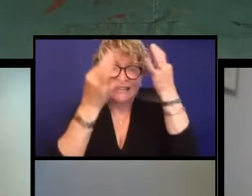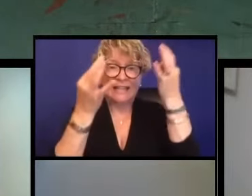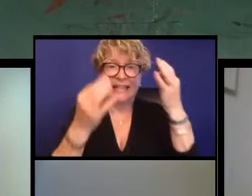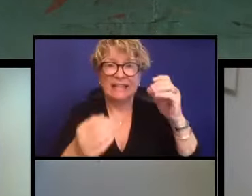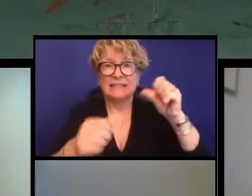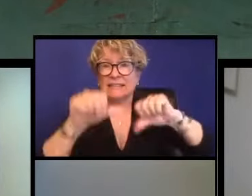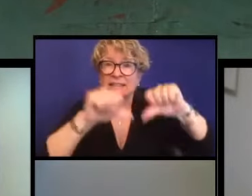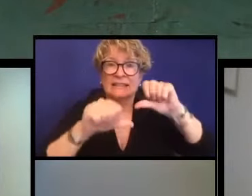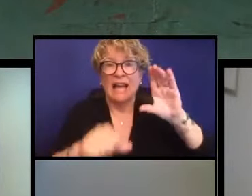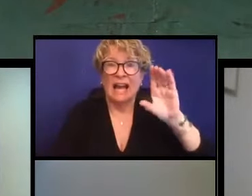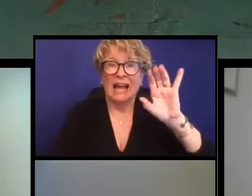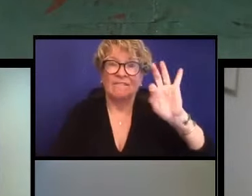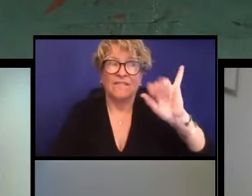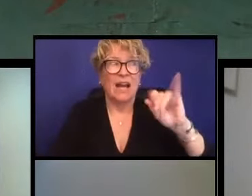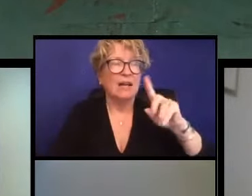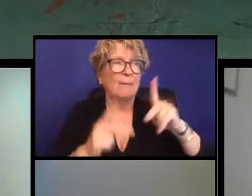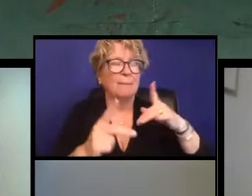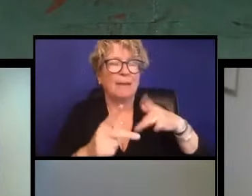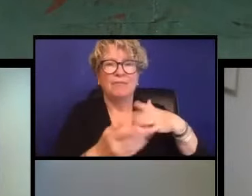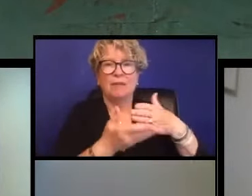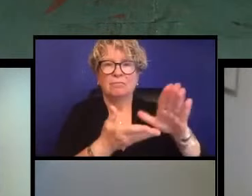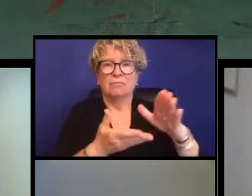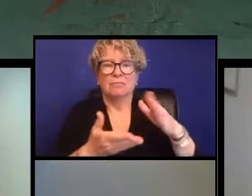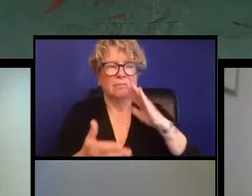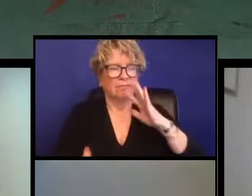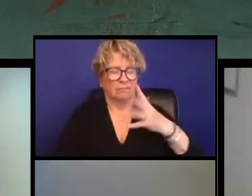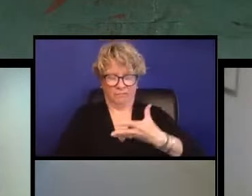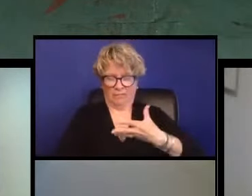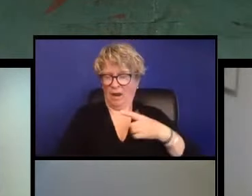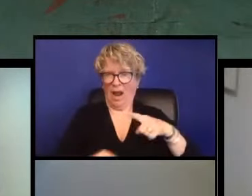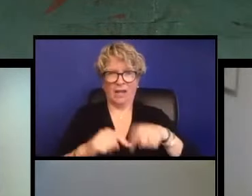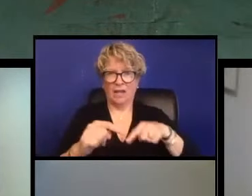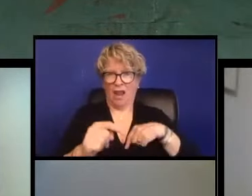felt like there was no place for them. And I'm just really excited to see